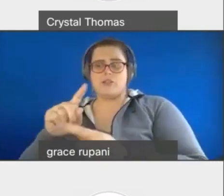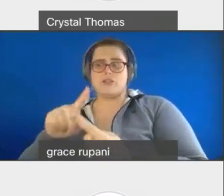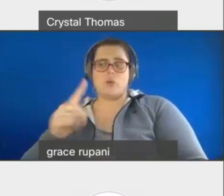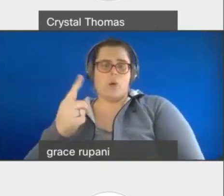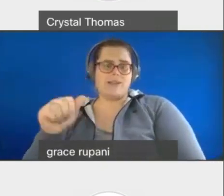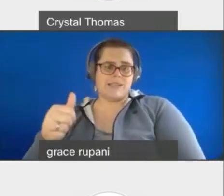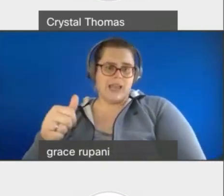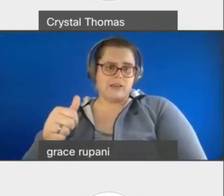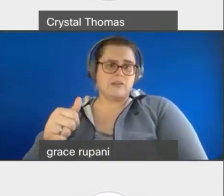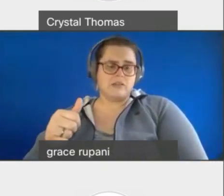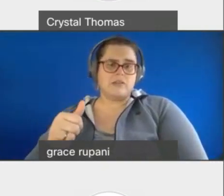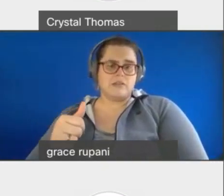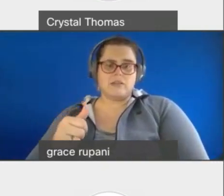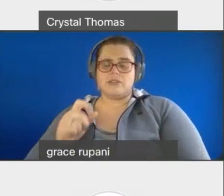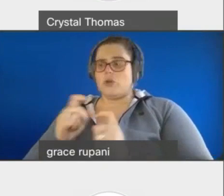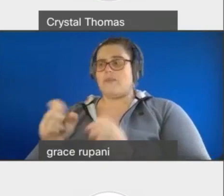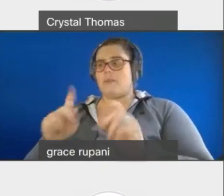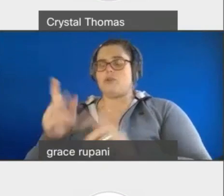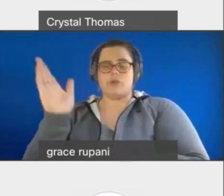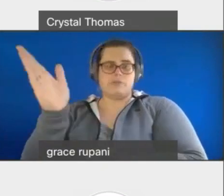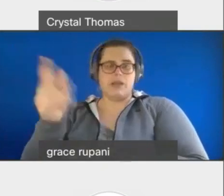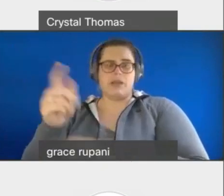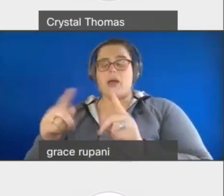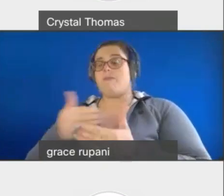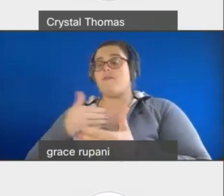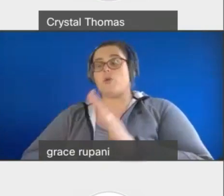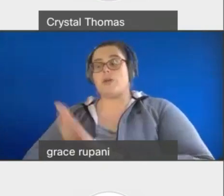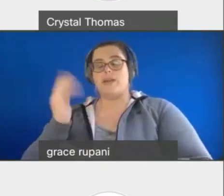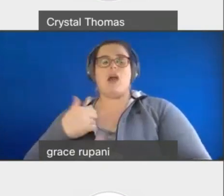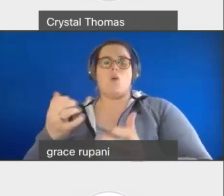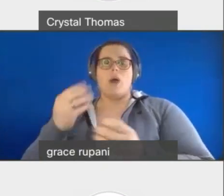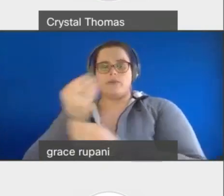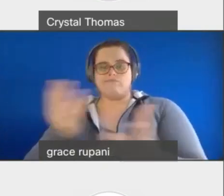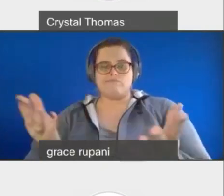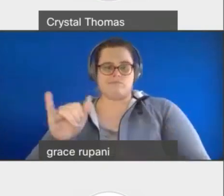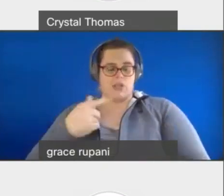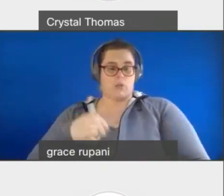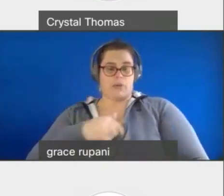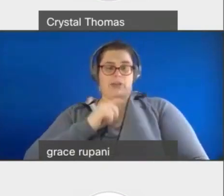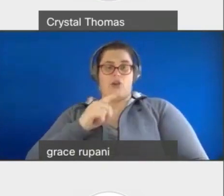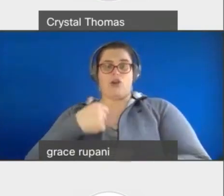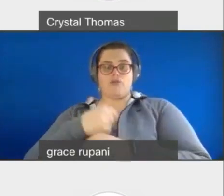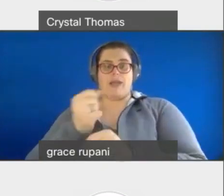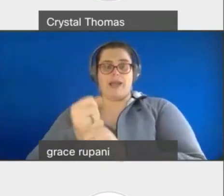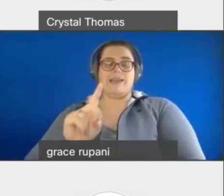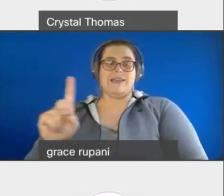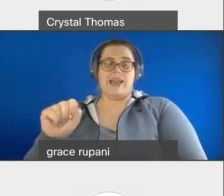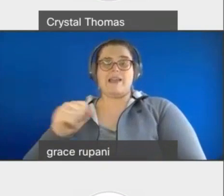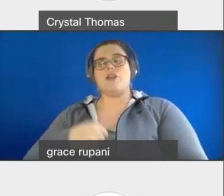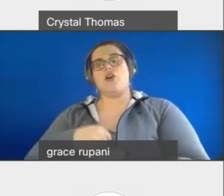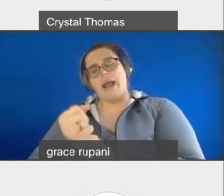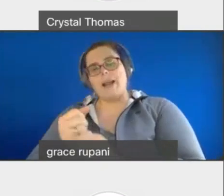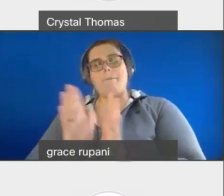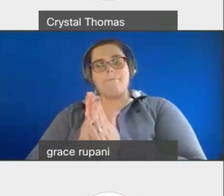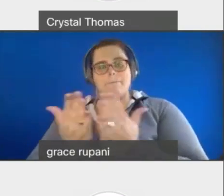to get those providers to speak. Before folks go, though, I just want to let everyone know that we are creating, DDS has created a booklet of all